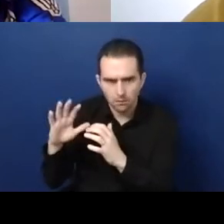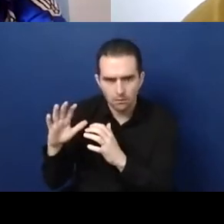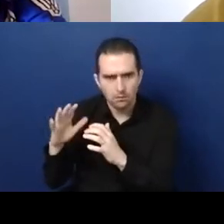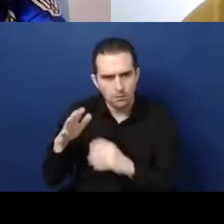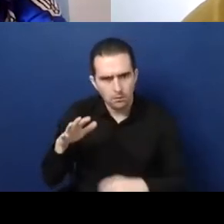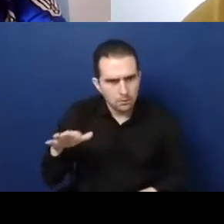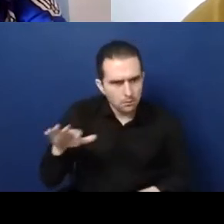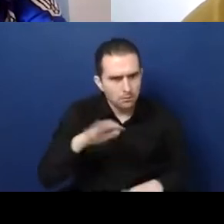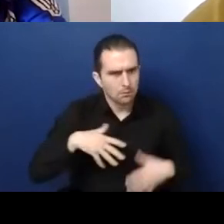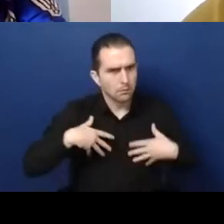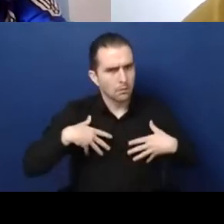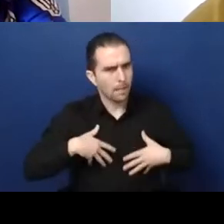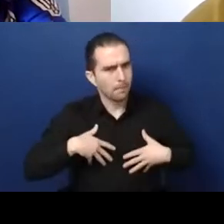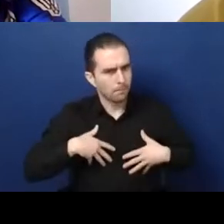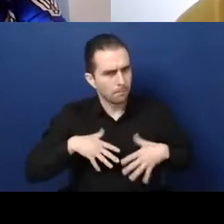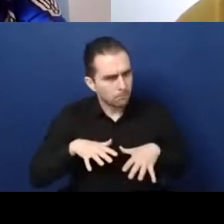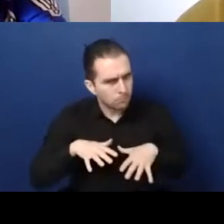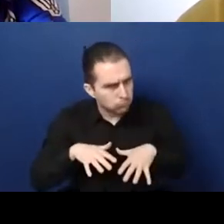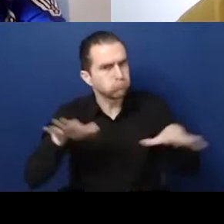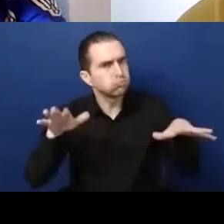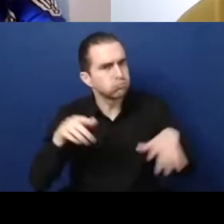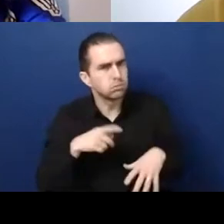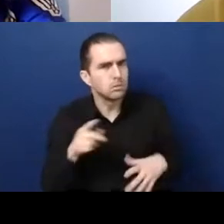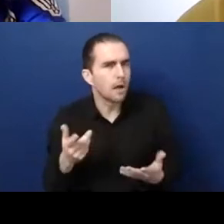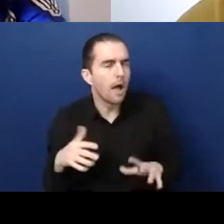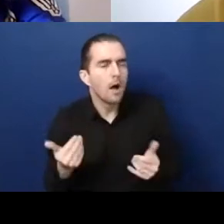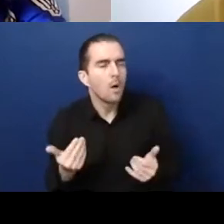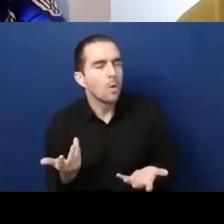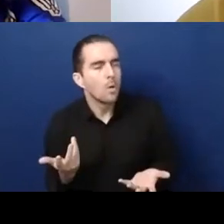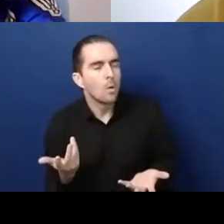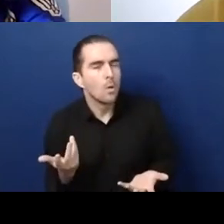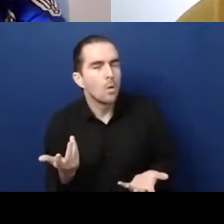organizational culture? Explain why.